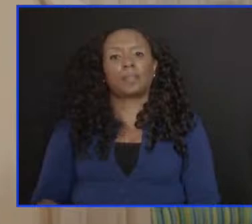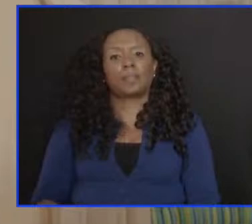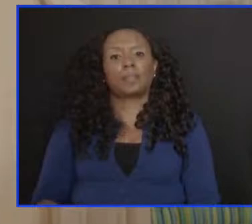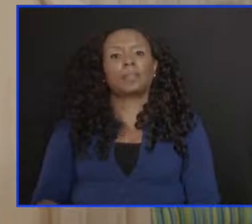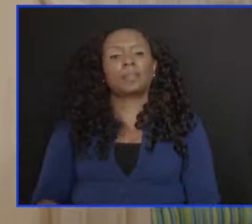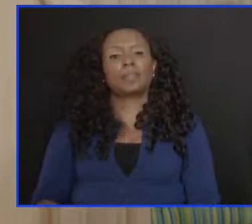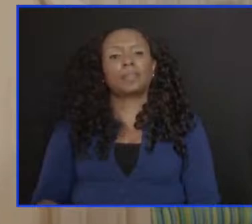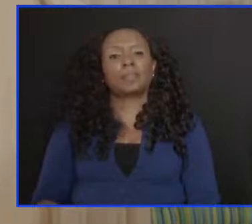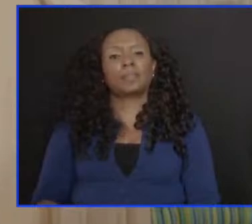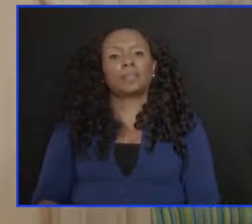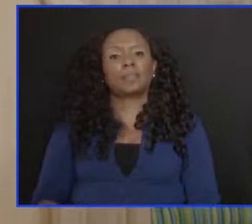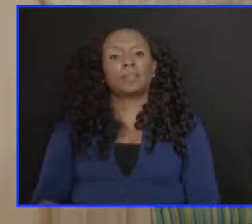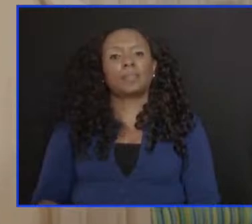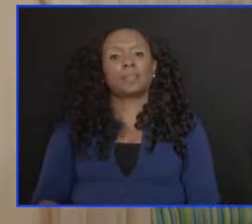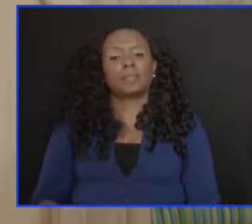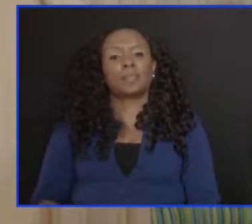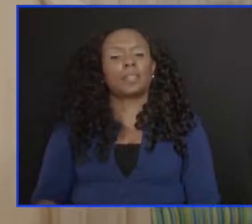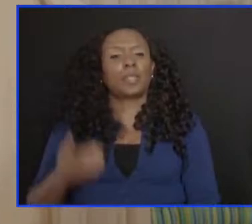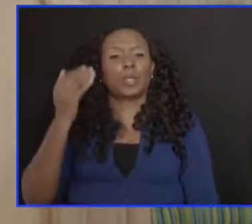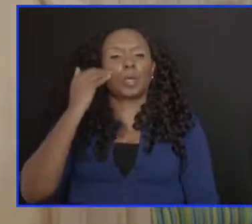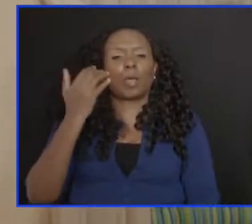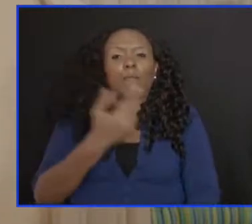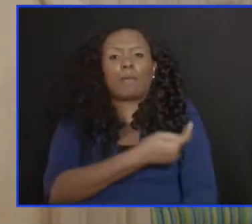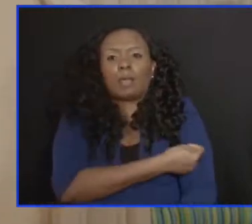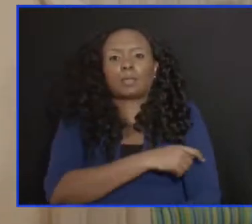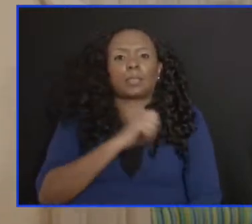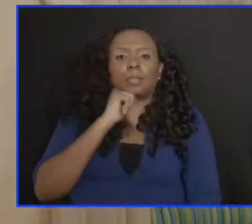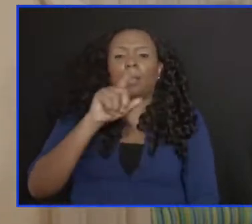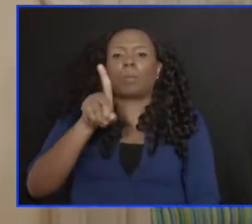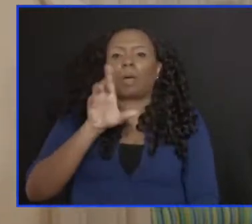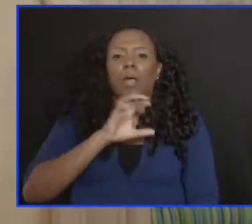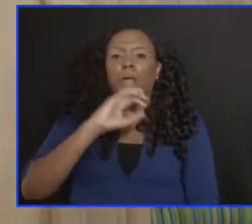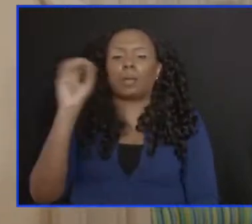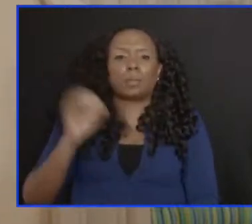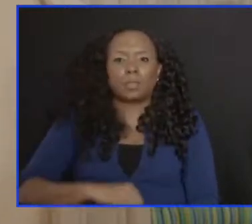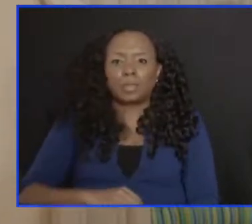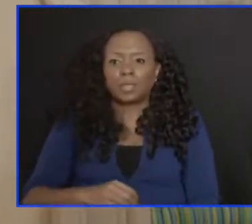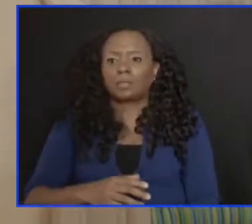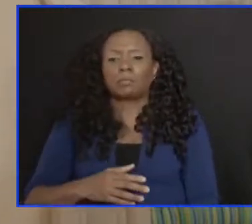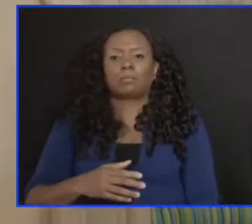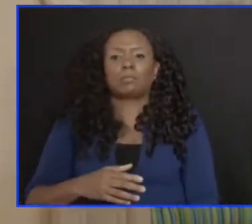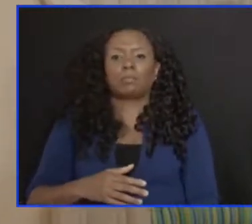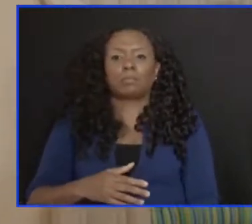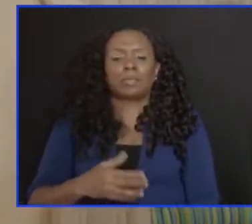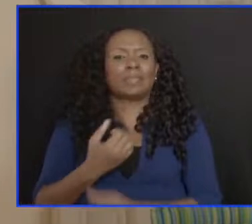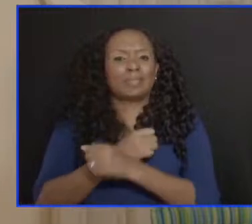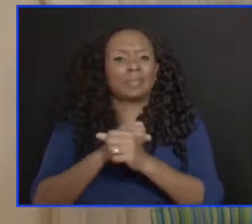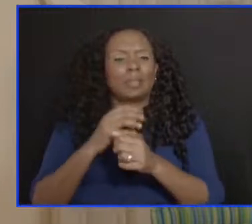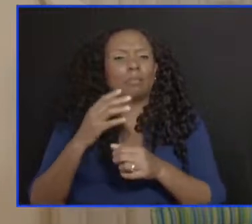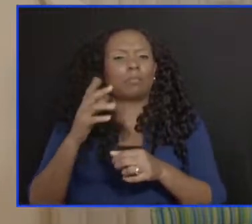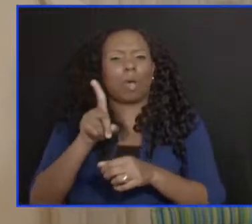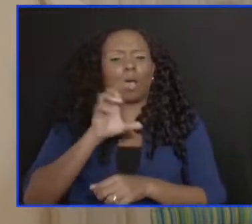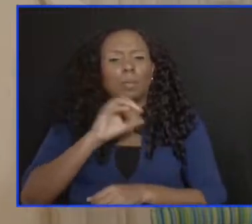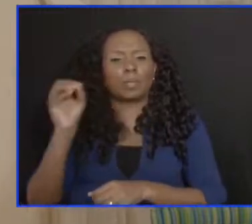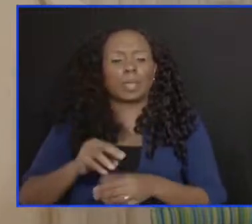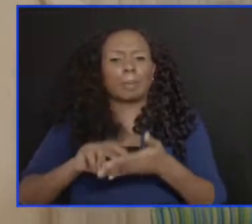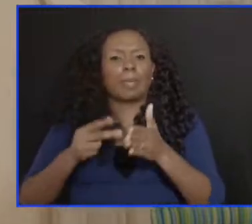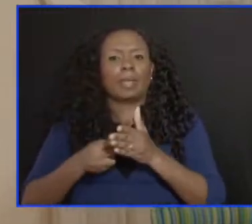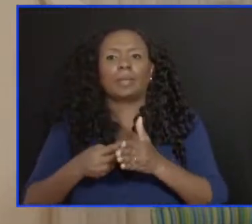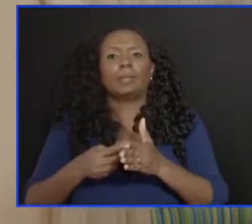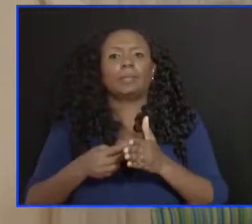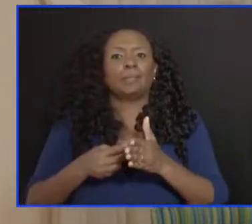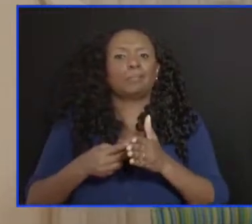not foolproof. It only reduces the likelihood of death. It does not totally eliminate